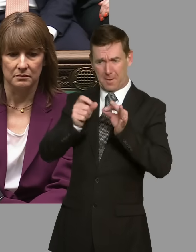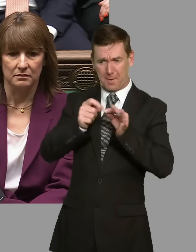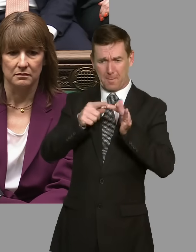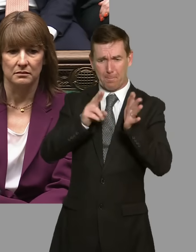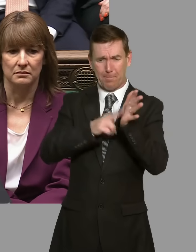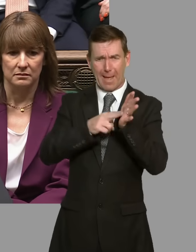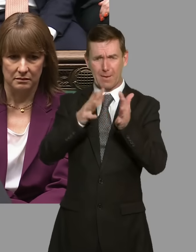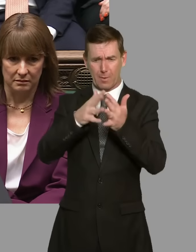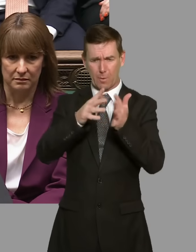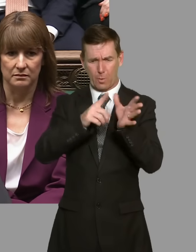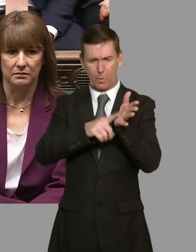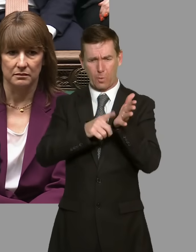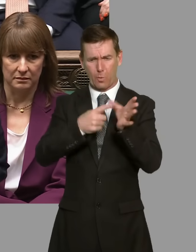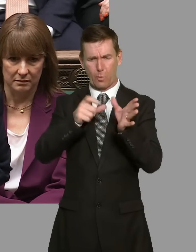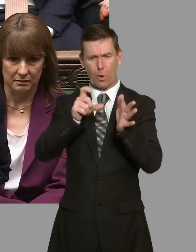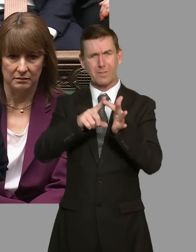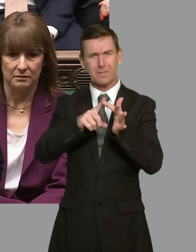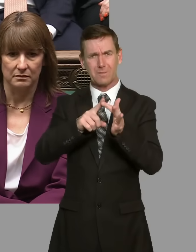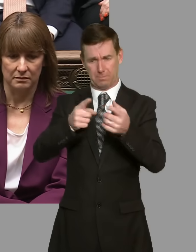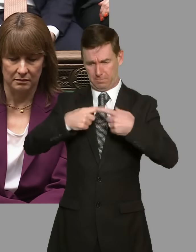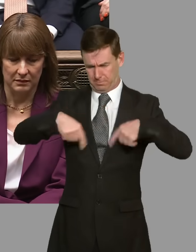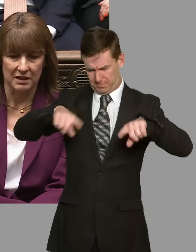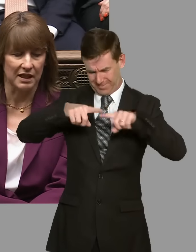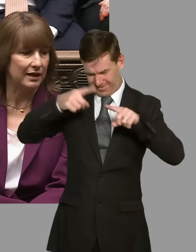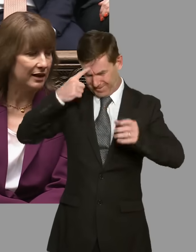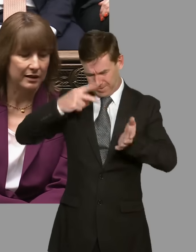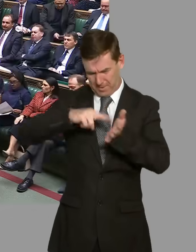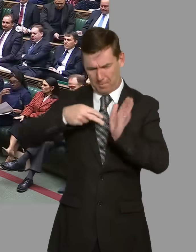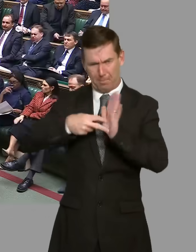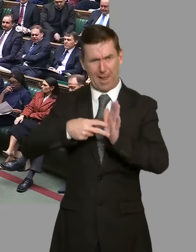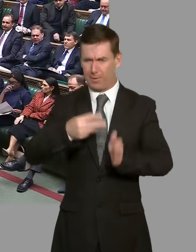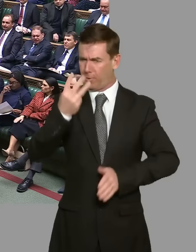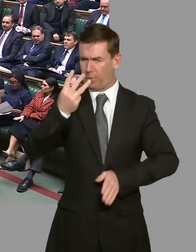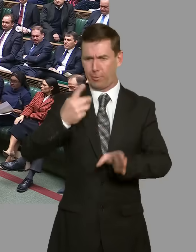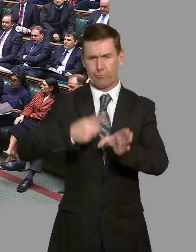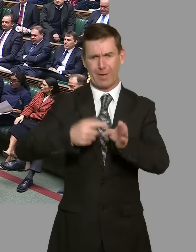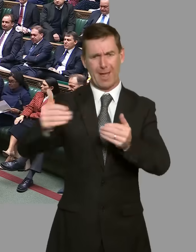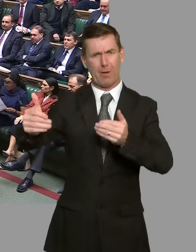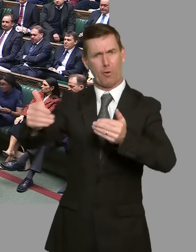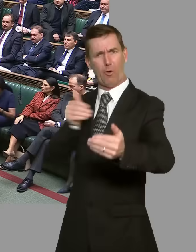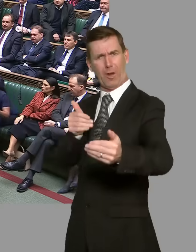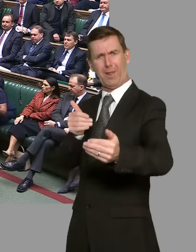unfunded plan that they left behind at the last election. Kemi Badenoch.